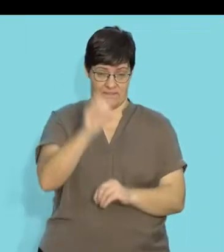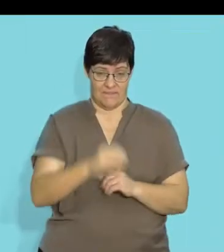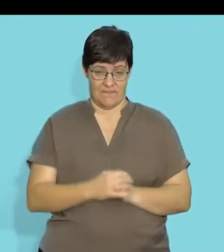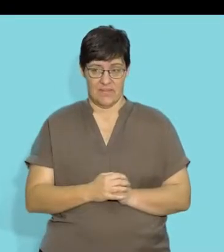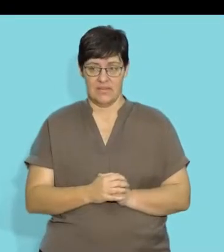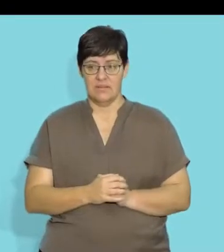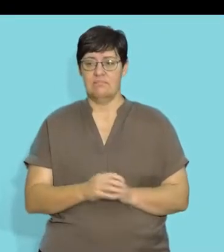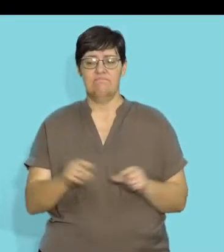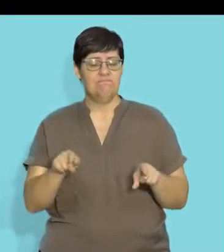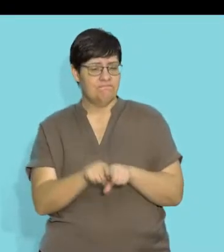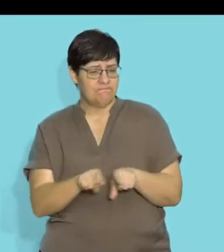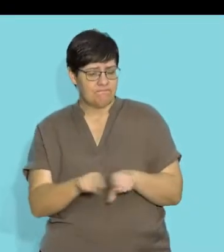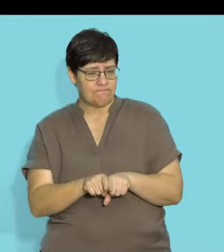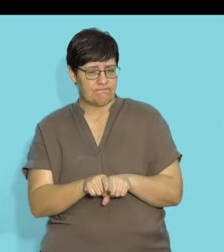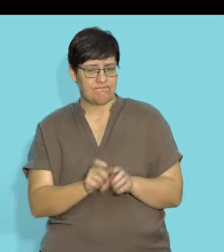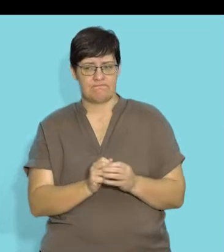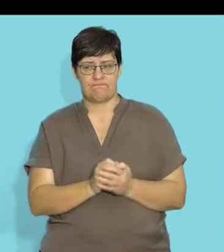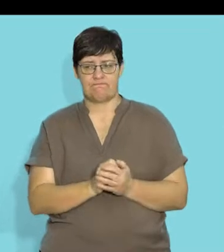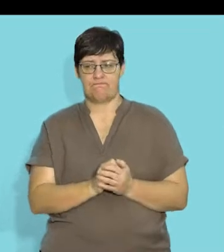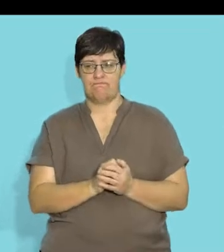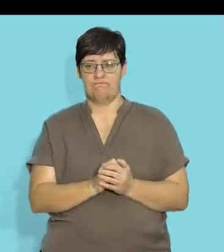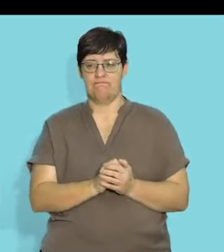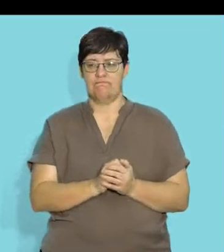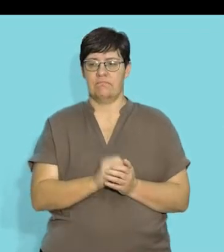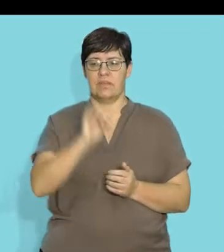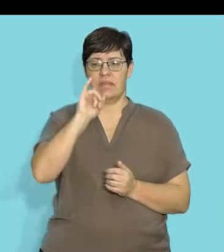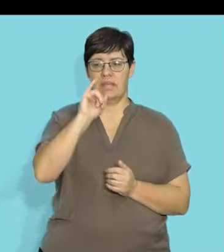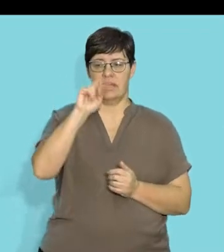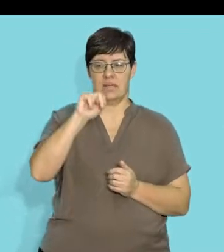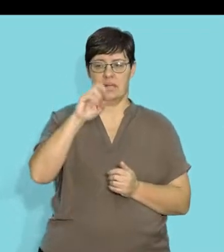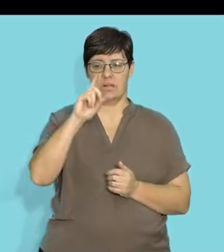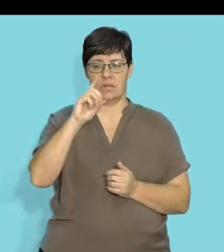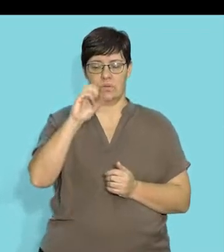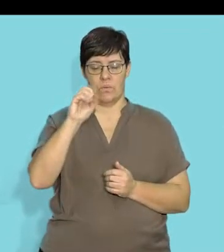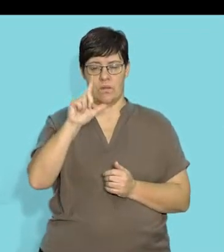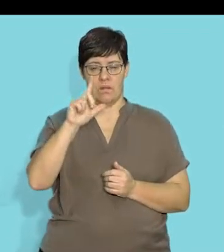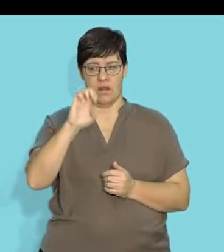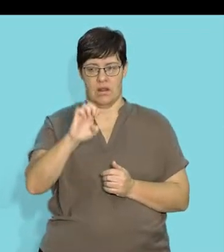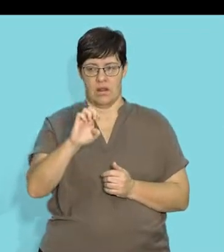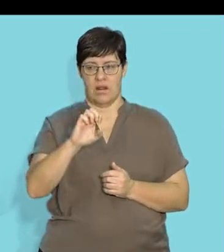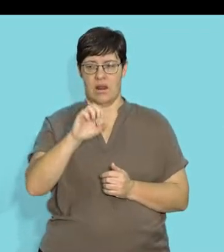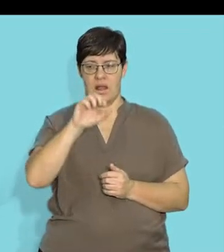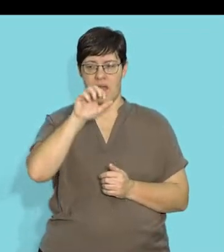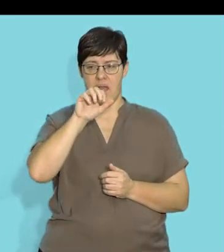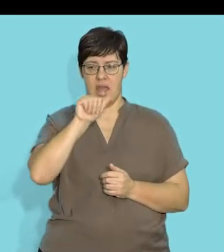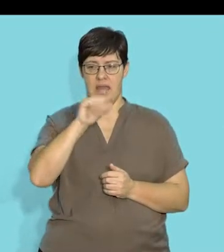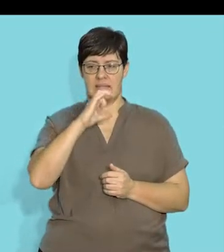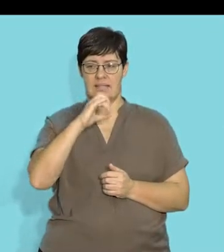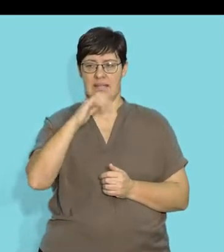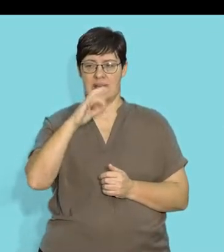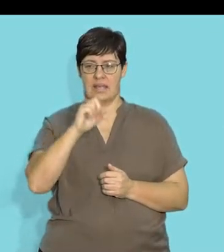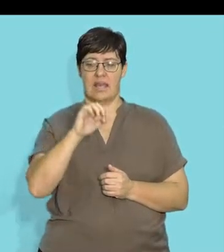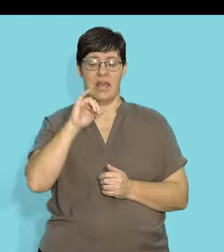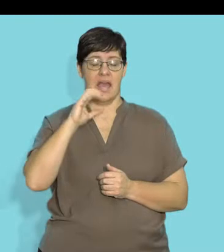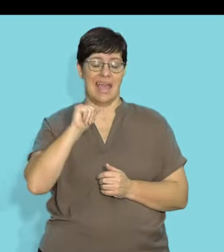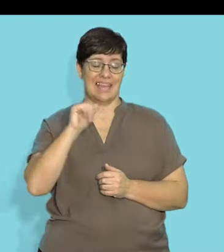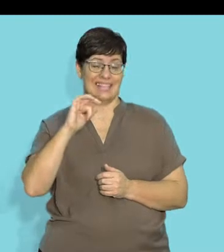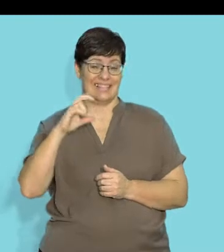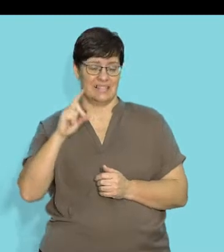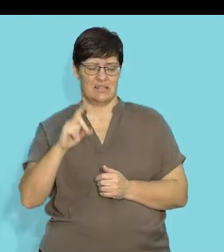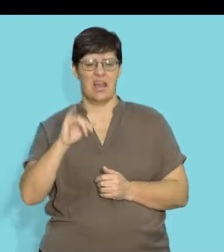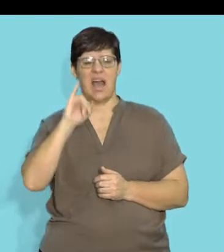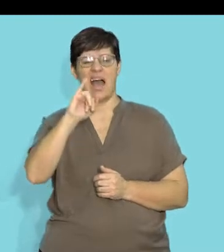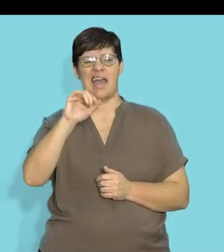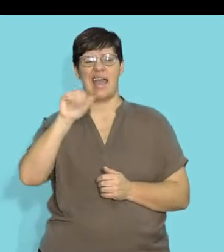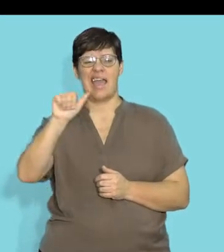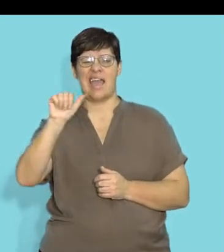We also have indole acetic acid. An abbreviation for that is IAA. This is the most